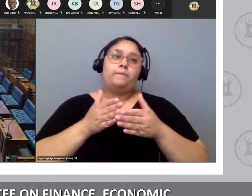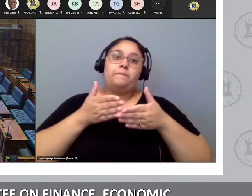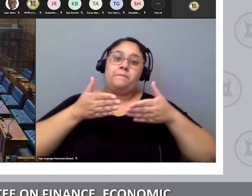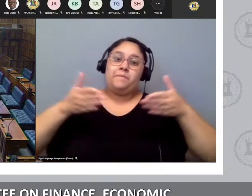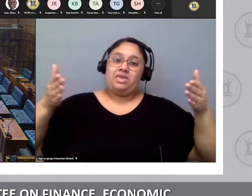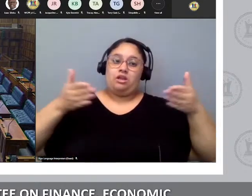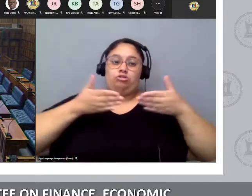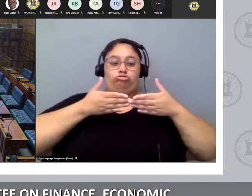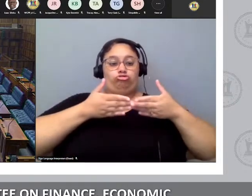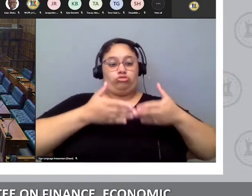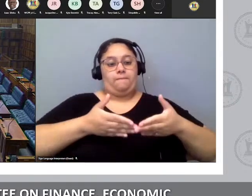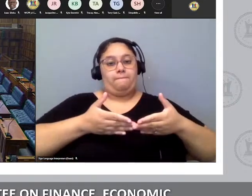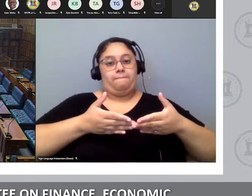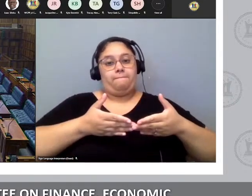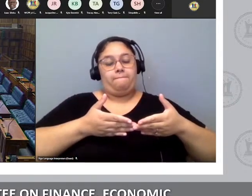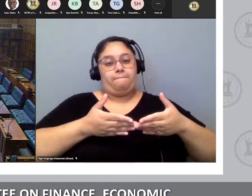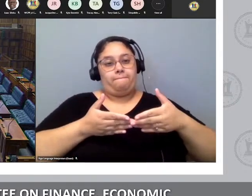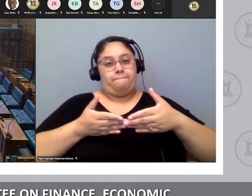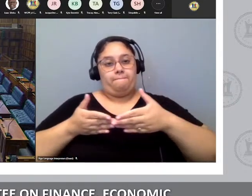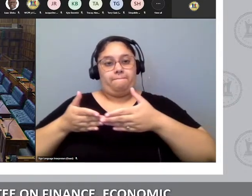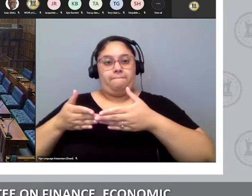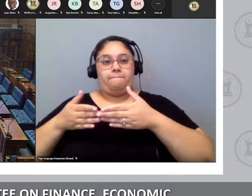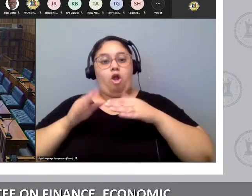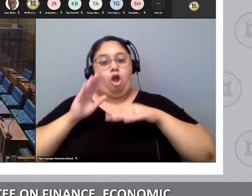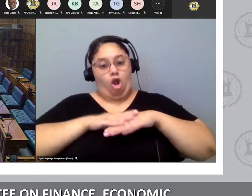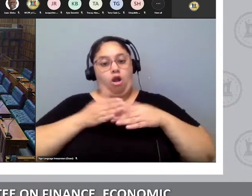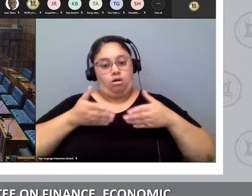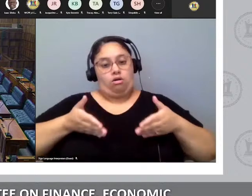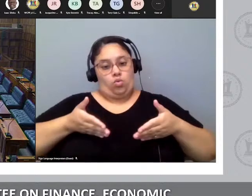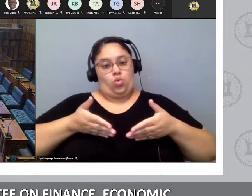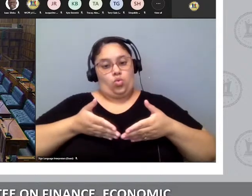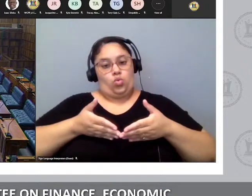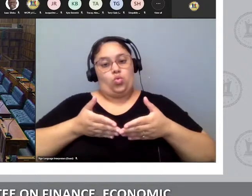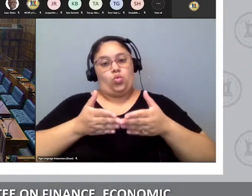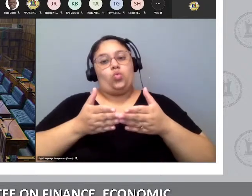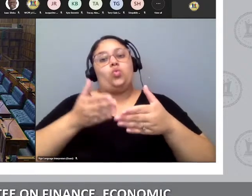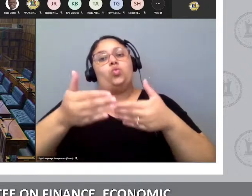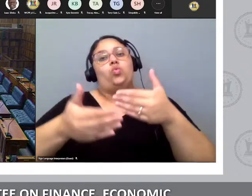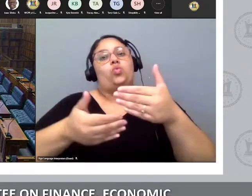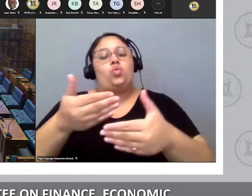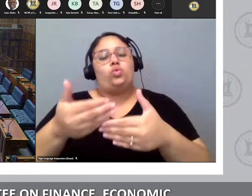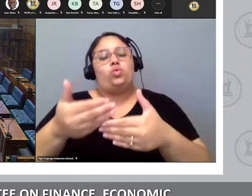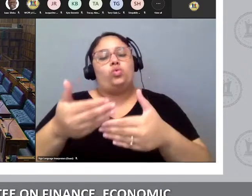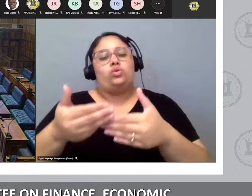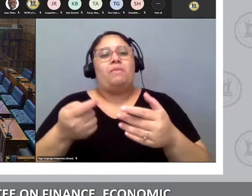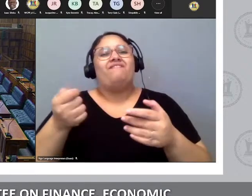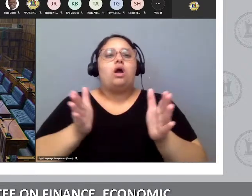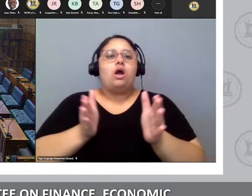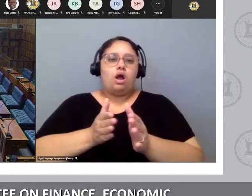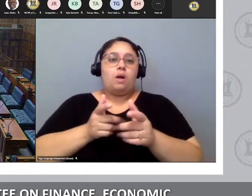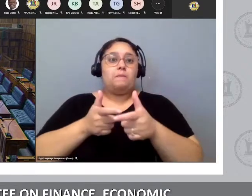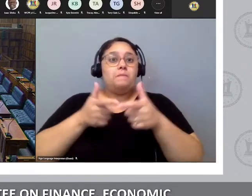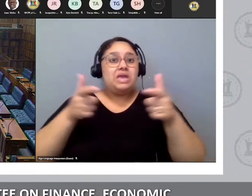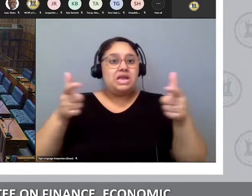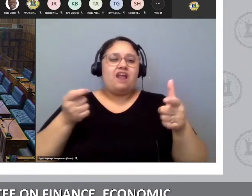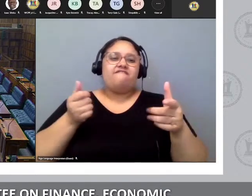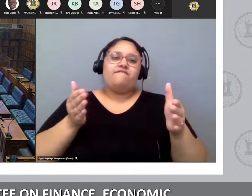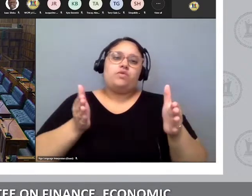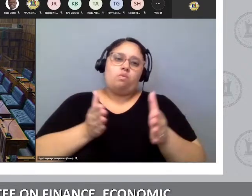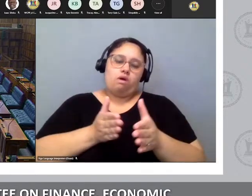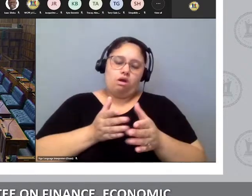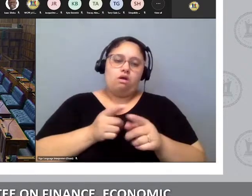vessels on a route but uh few fewer vessels you're then finding secondly the